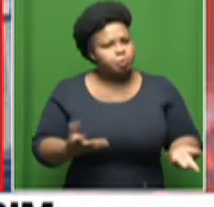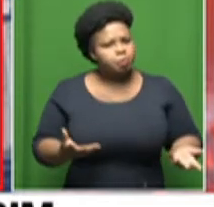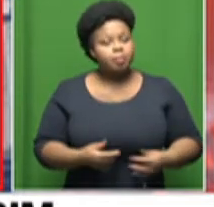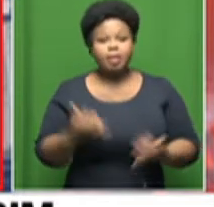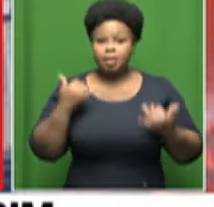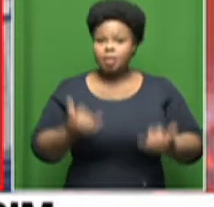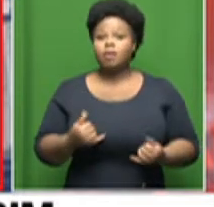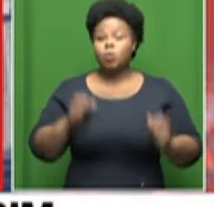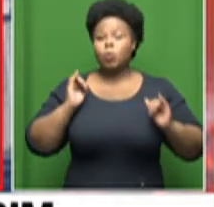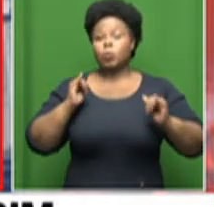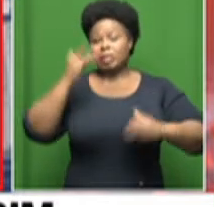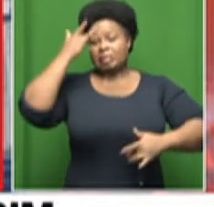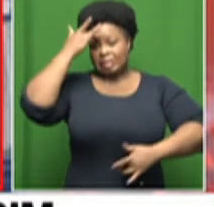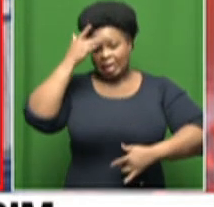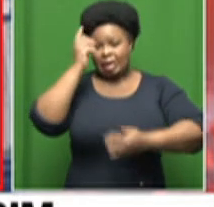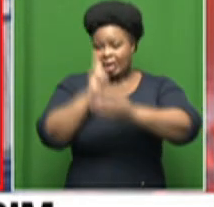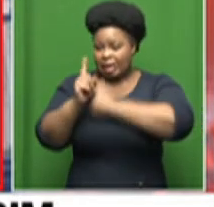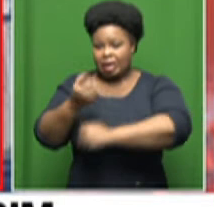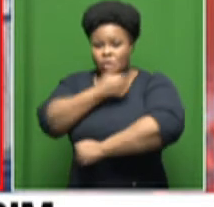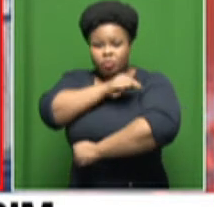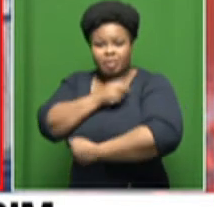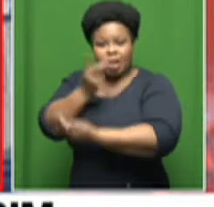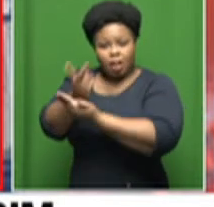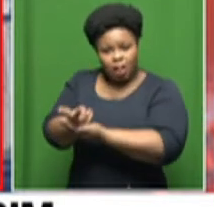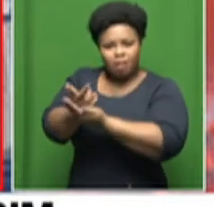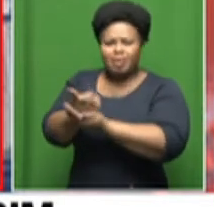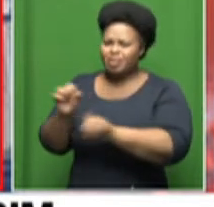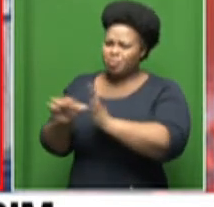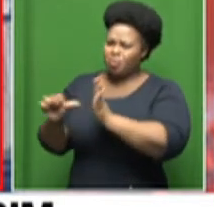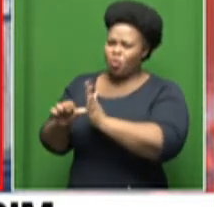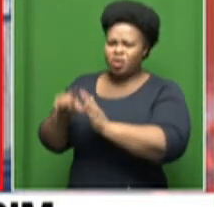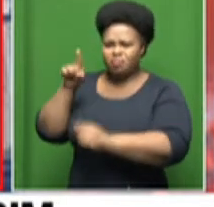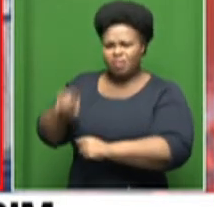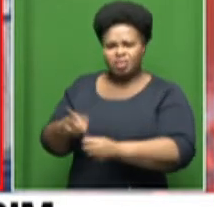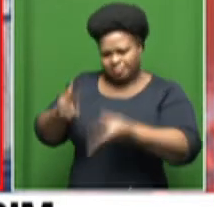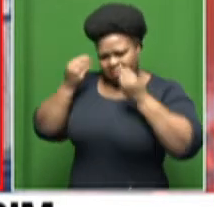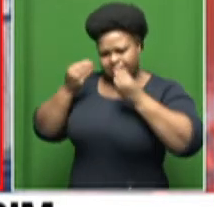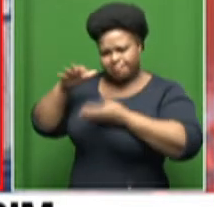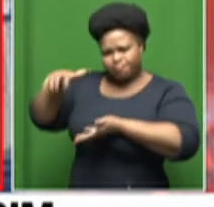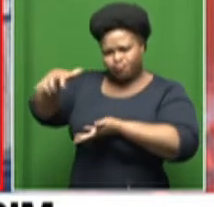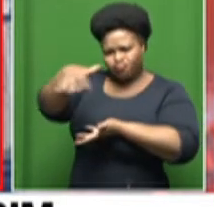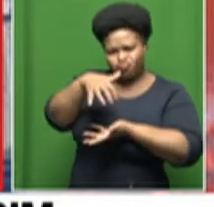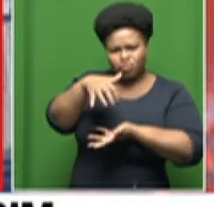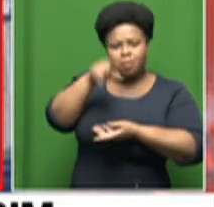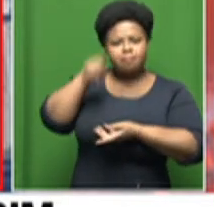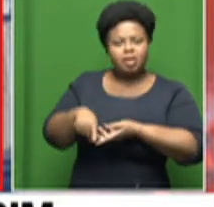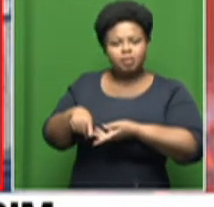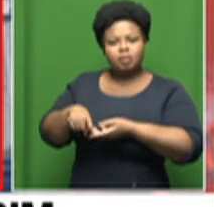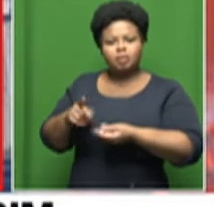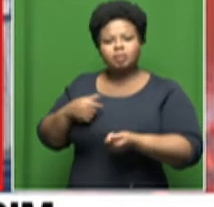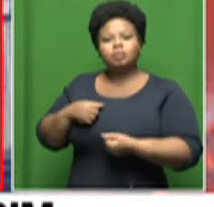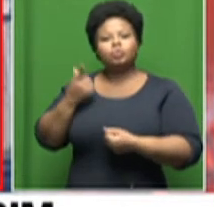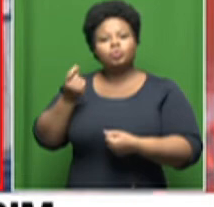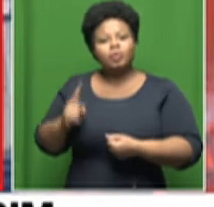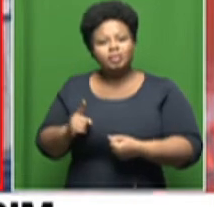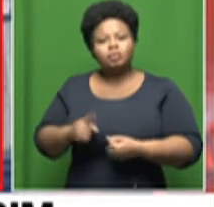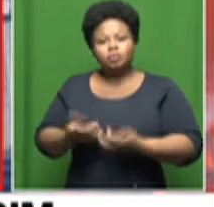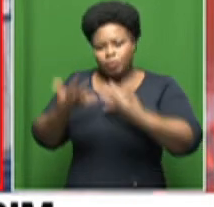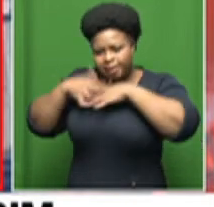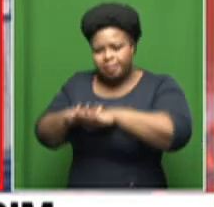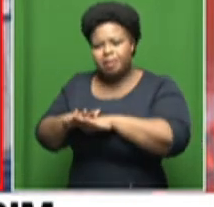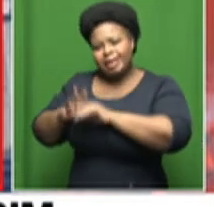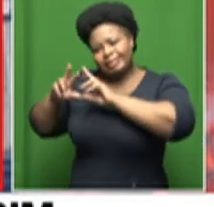on severe disease and hospitalization are essential. And we need to do large, simple rollout